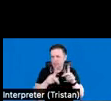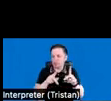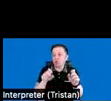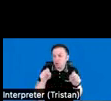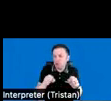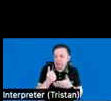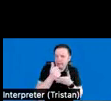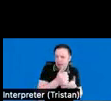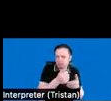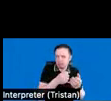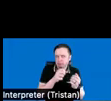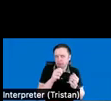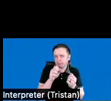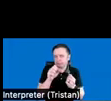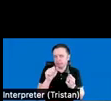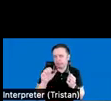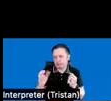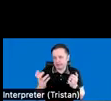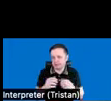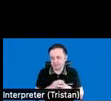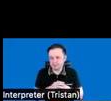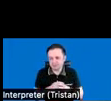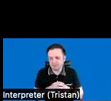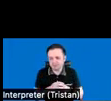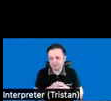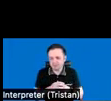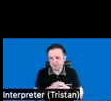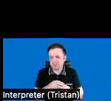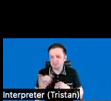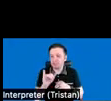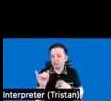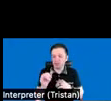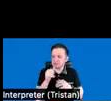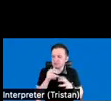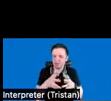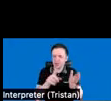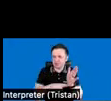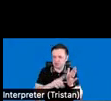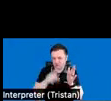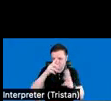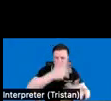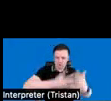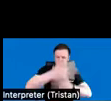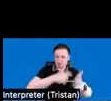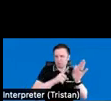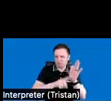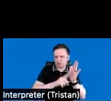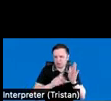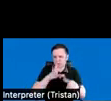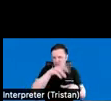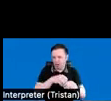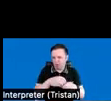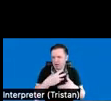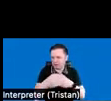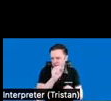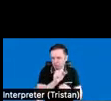from augmentative and alternative communication. And there has been little research on social participation outside of work and school